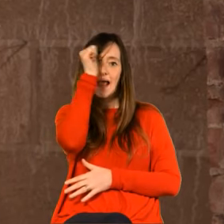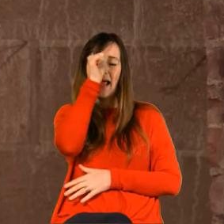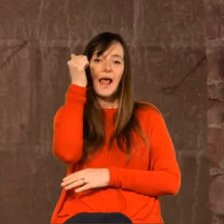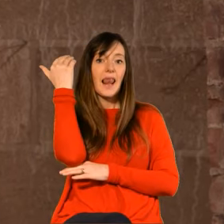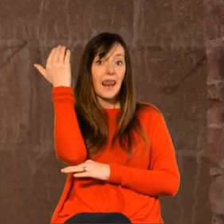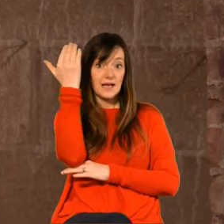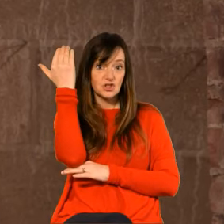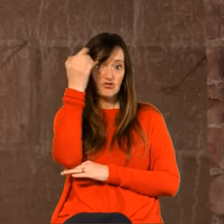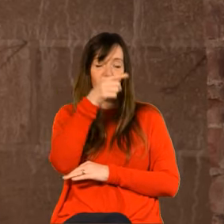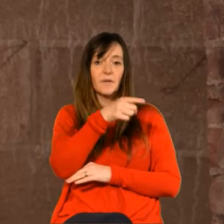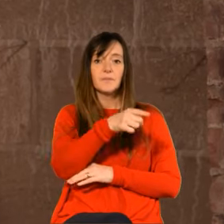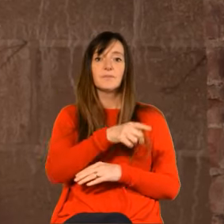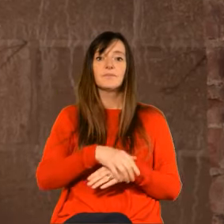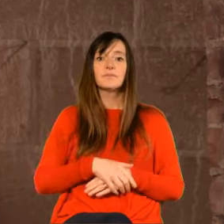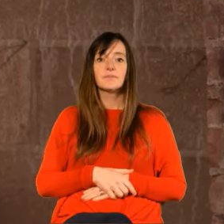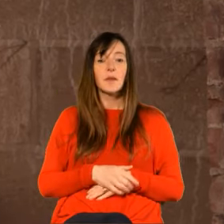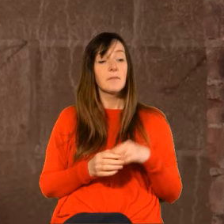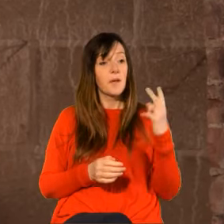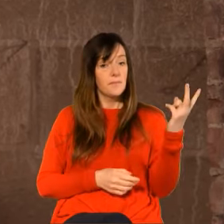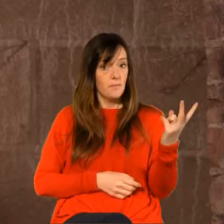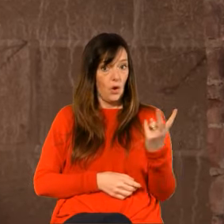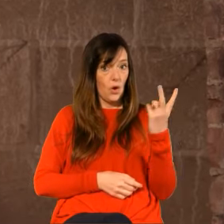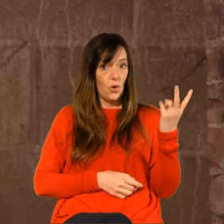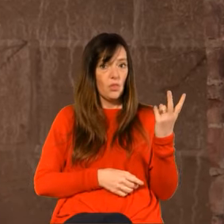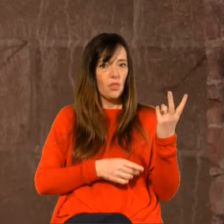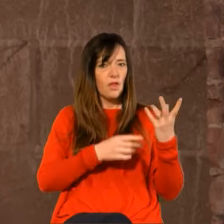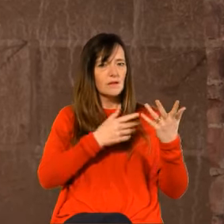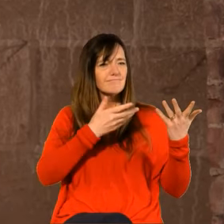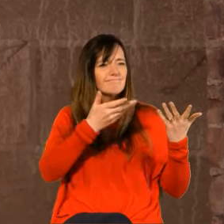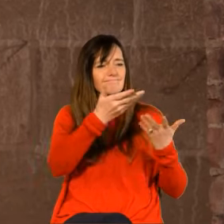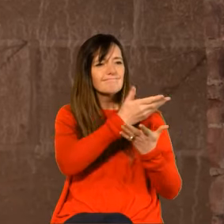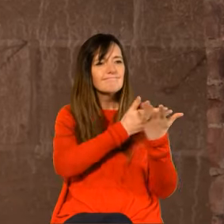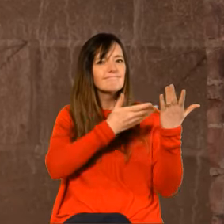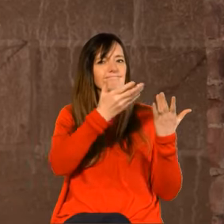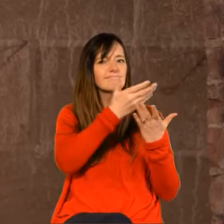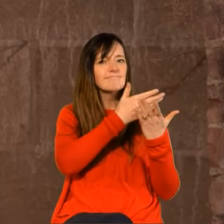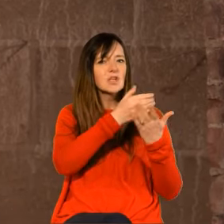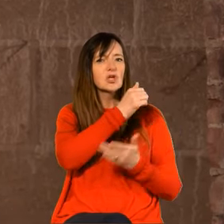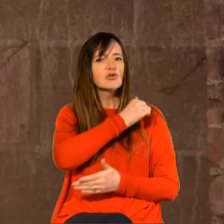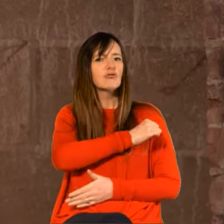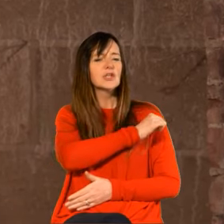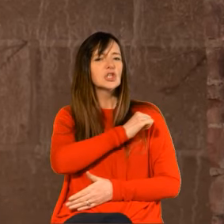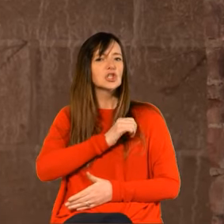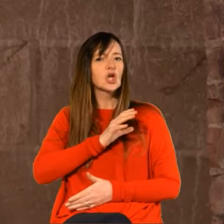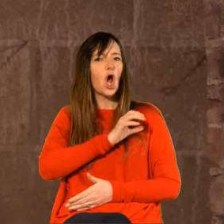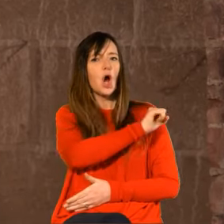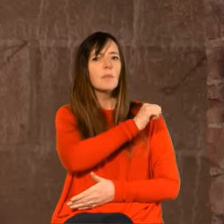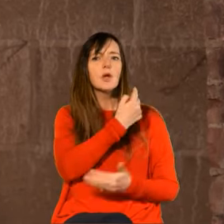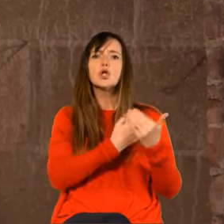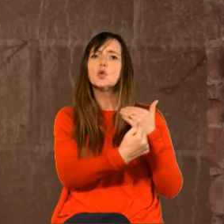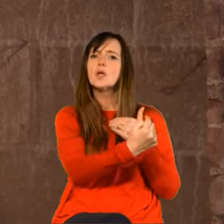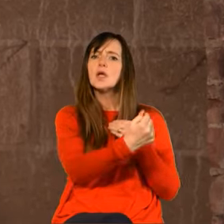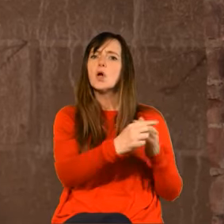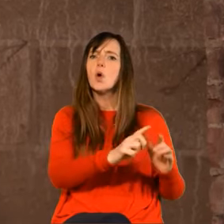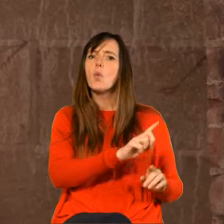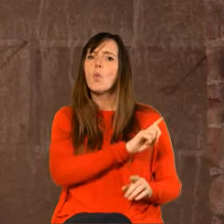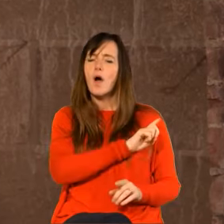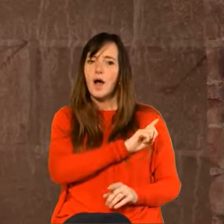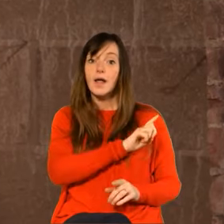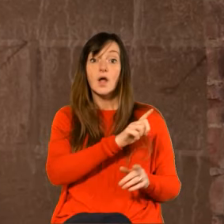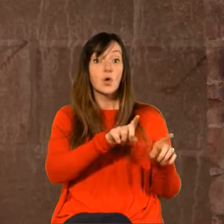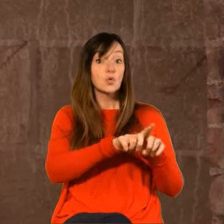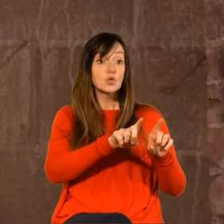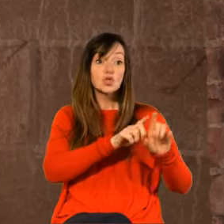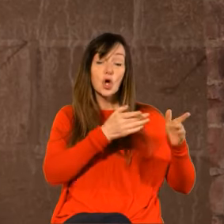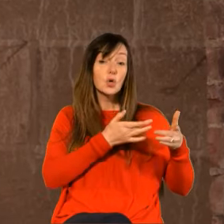philosophy and ethics. But together they're going to be exploring what's unique about the Christian hope, and they're going to offer some really practical